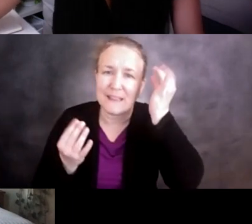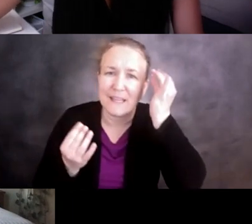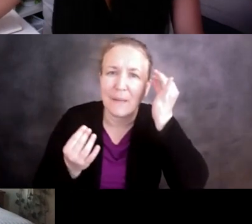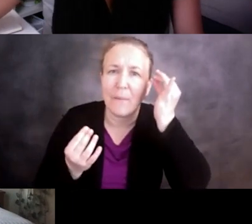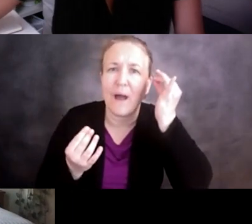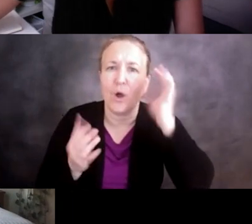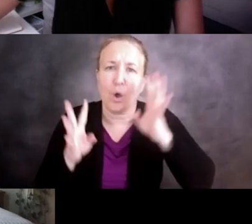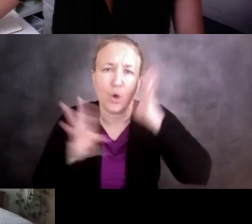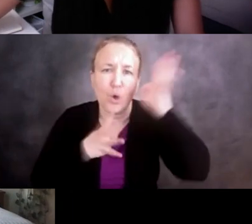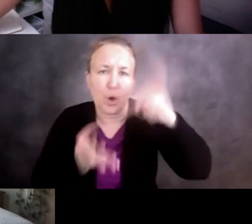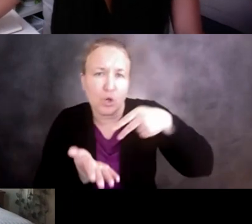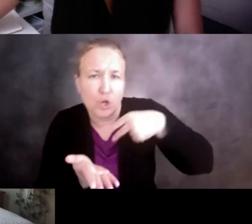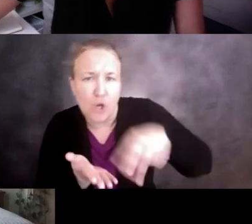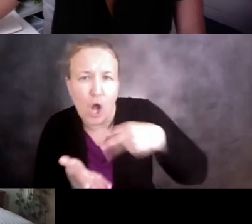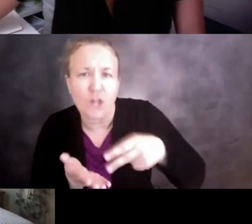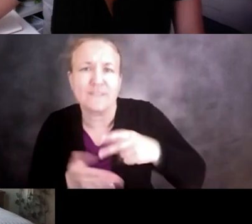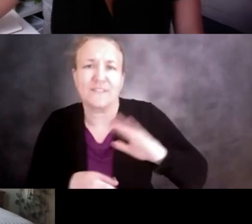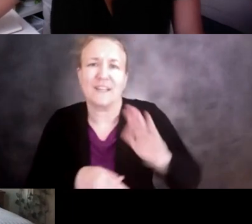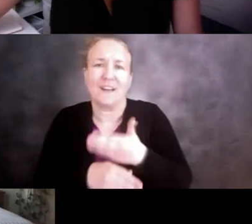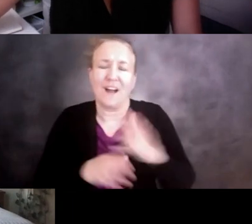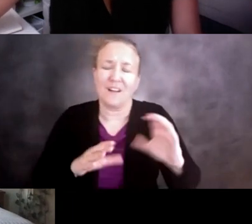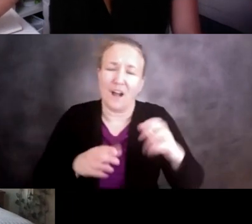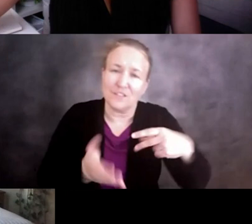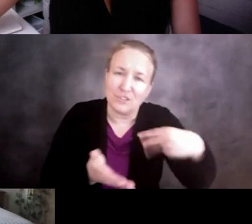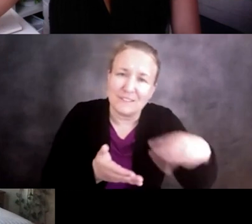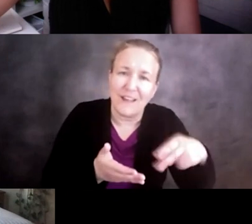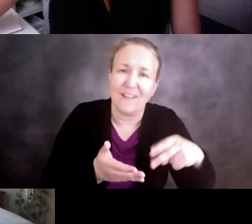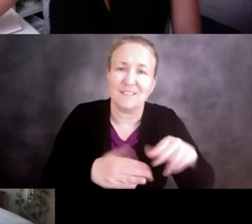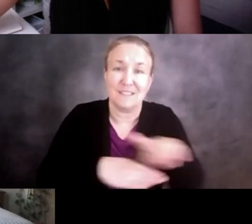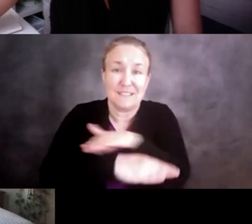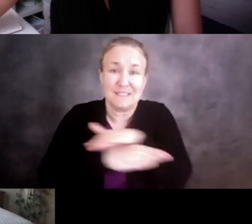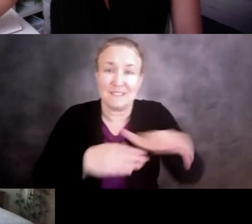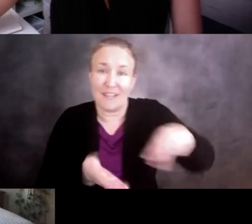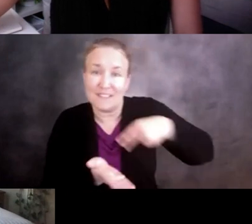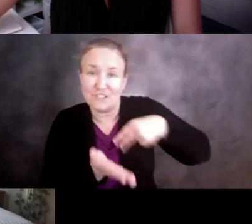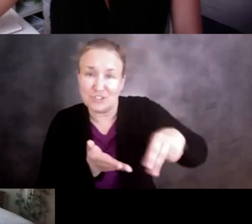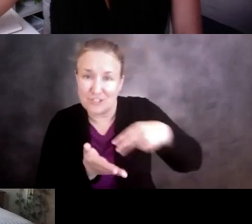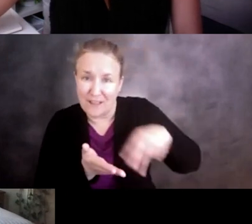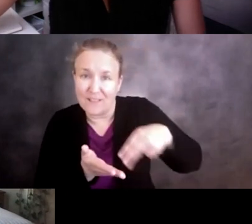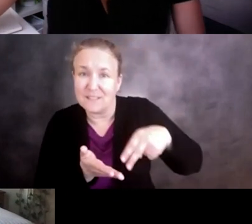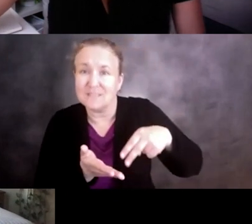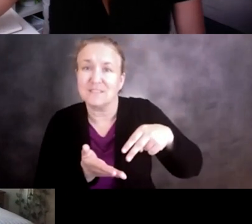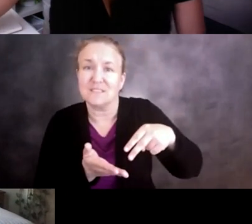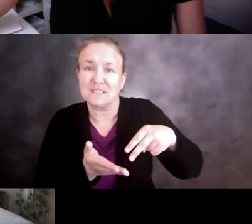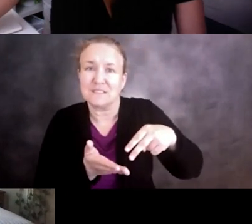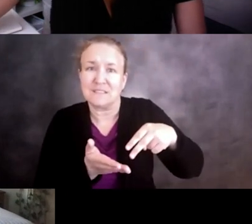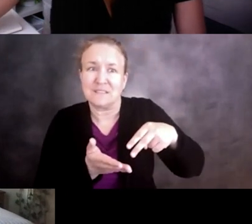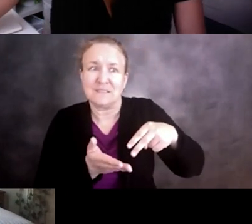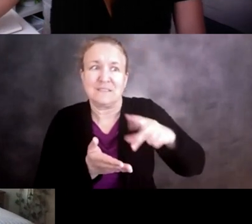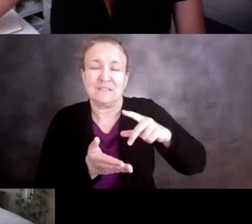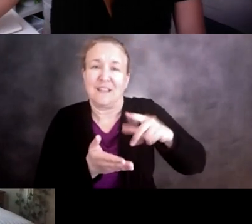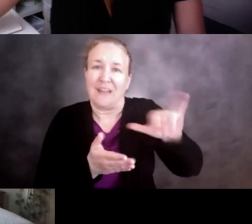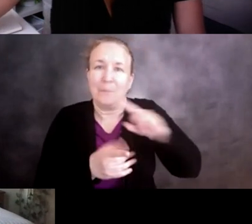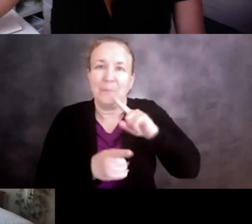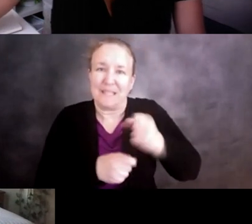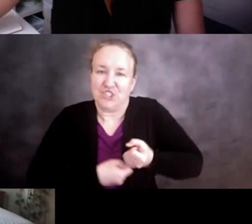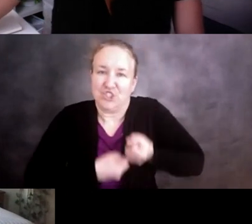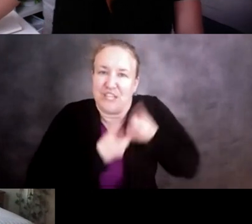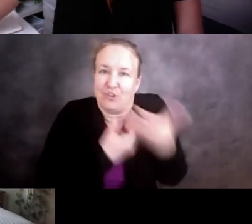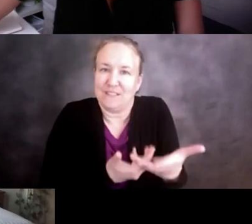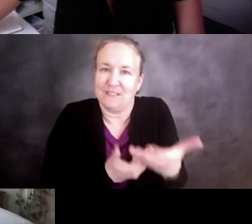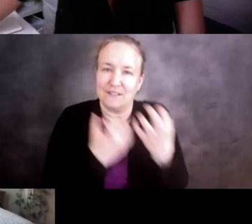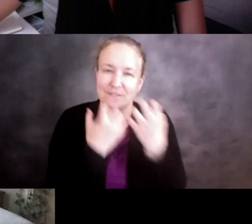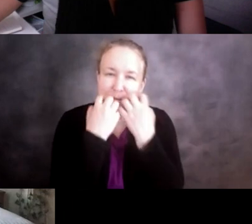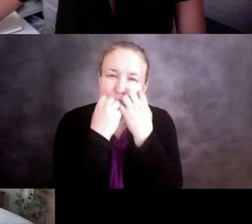choreographic dance, concert dance, stage dance as being something incredibly generative, precious,